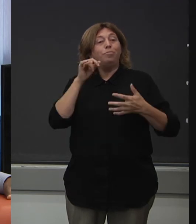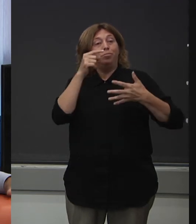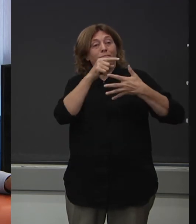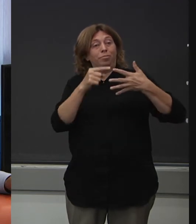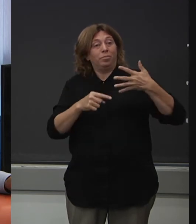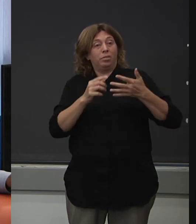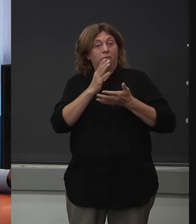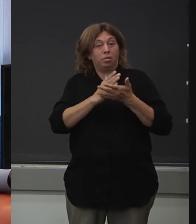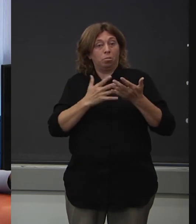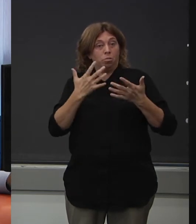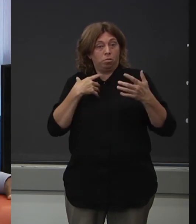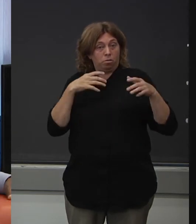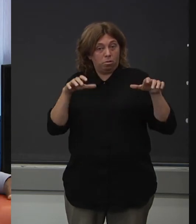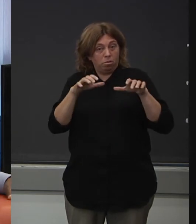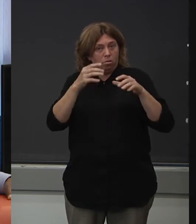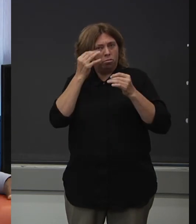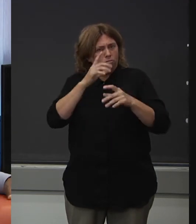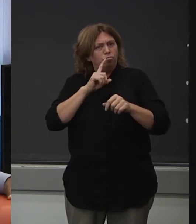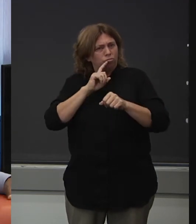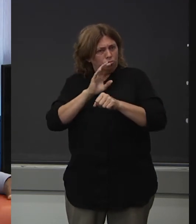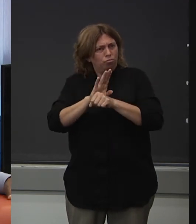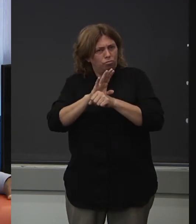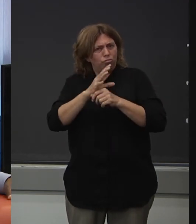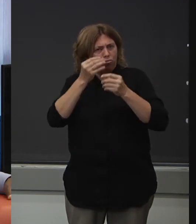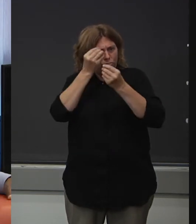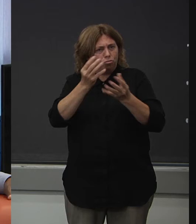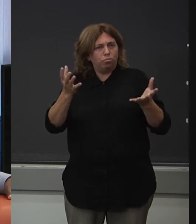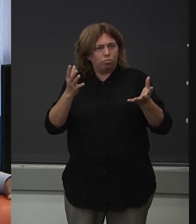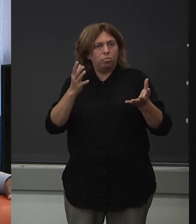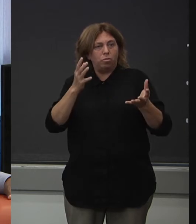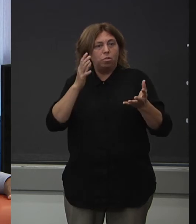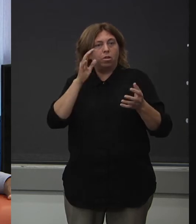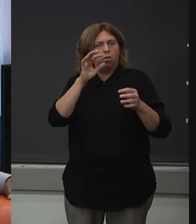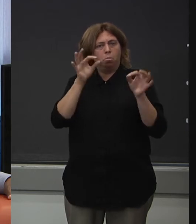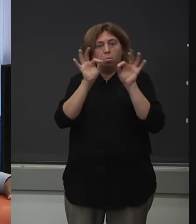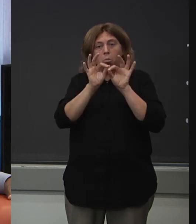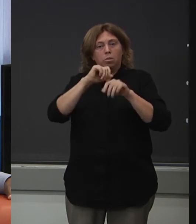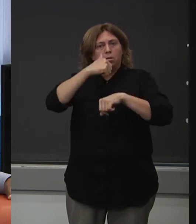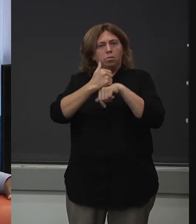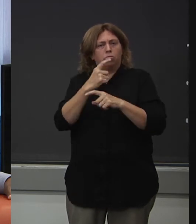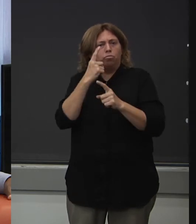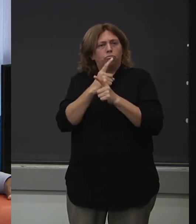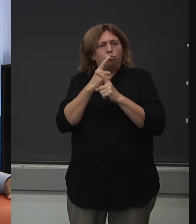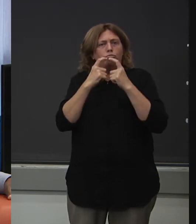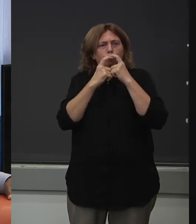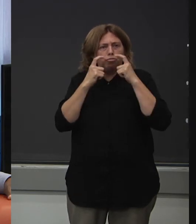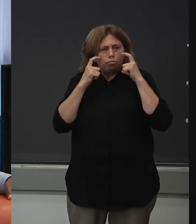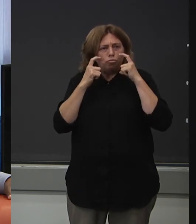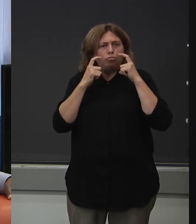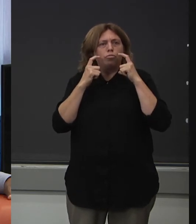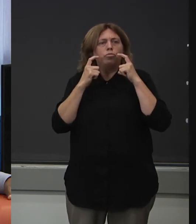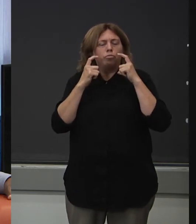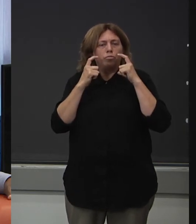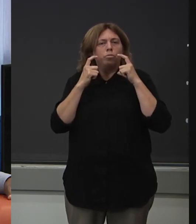face covering is worn properly. Make sure that when you're wearing a mask,